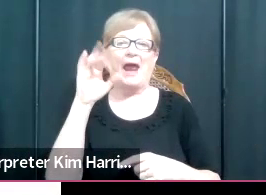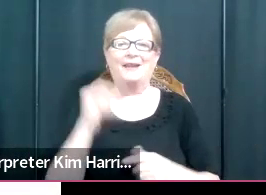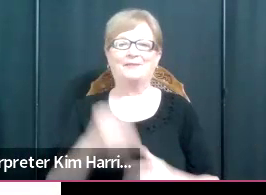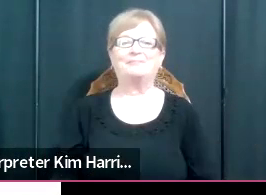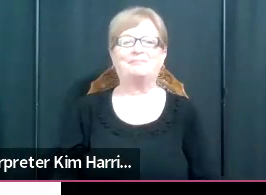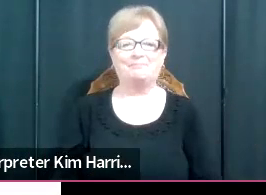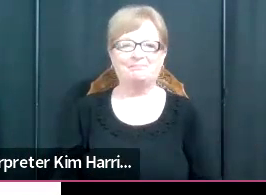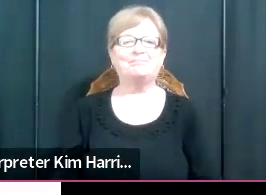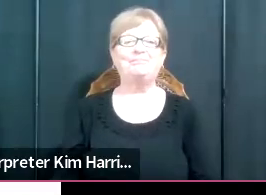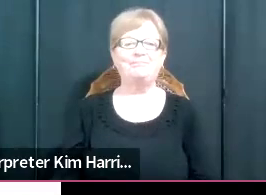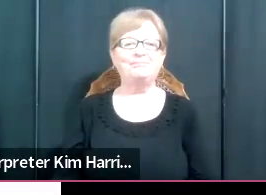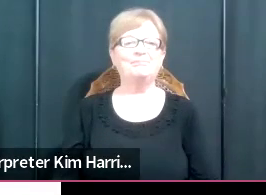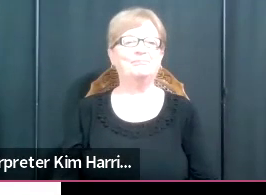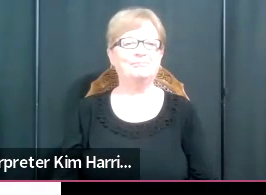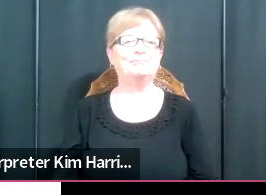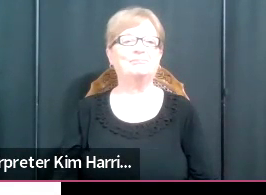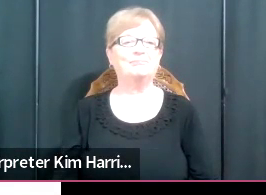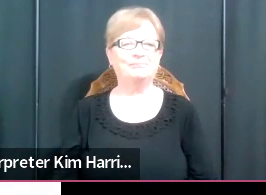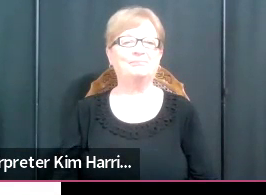Next slide.